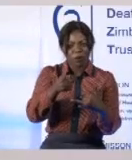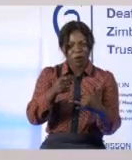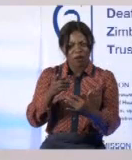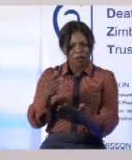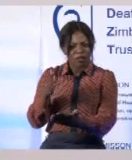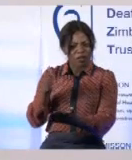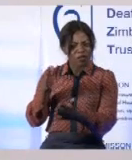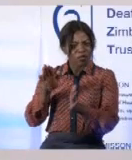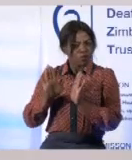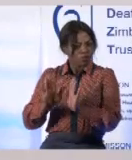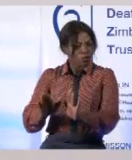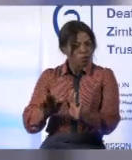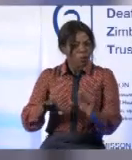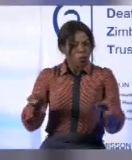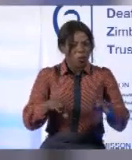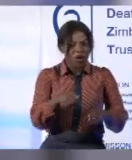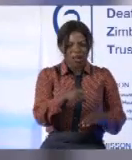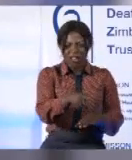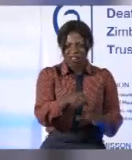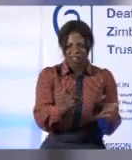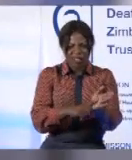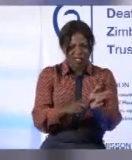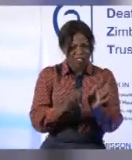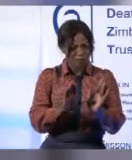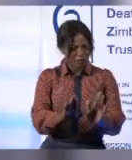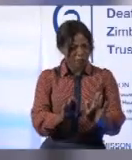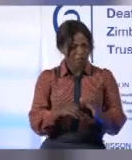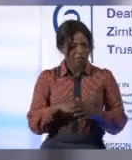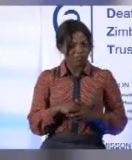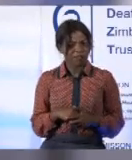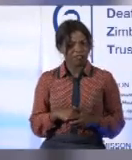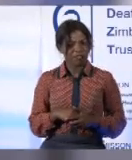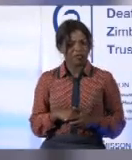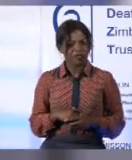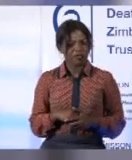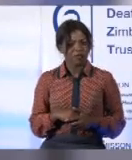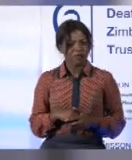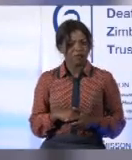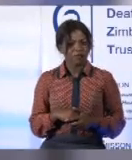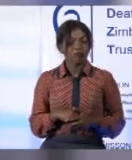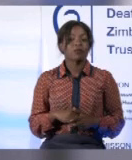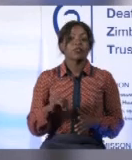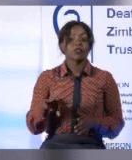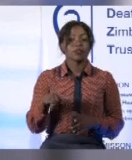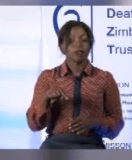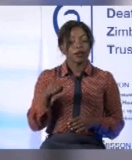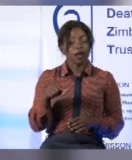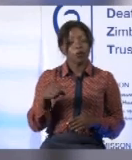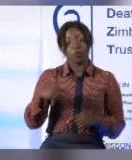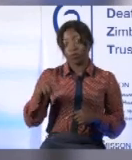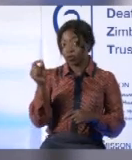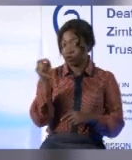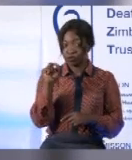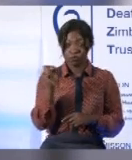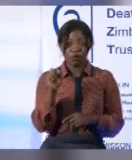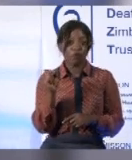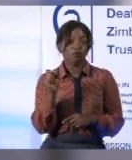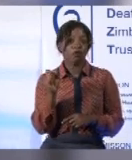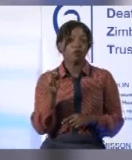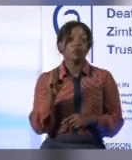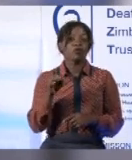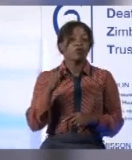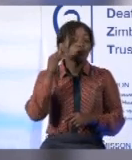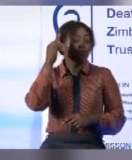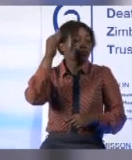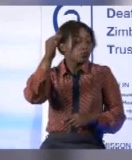that you do at the moment? I think as I said that I'm a student and I have other things that I'm planning for my future